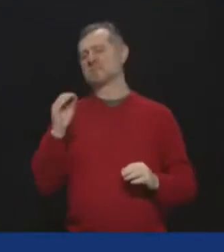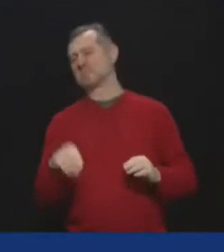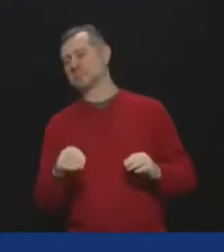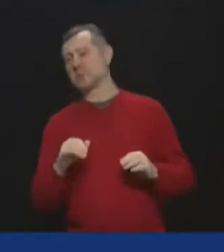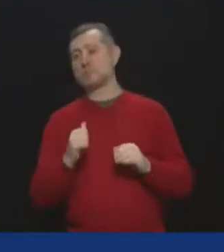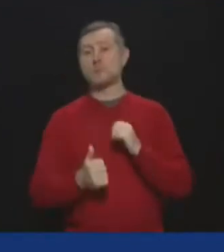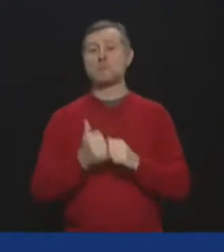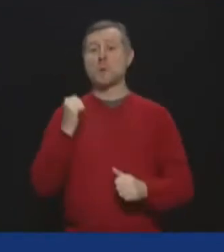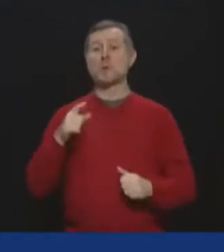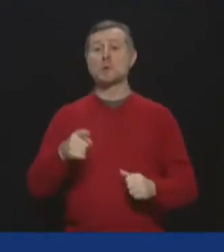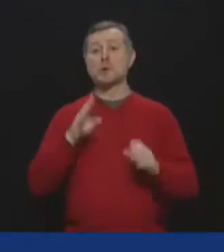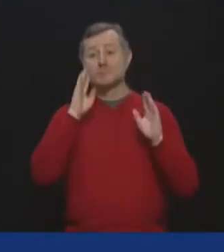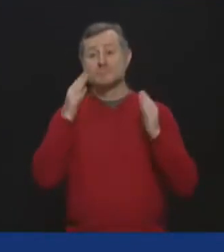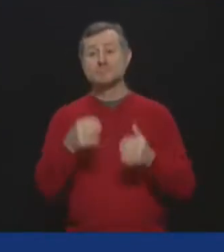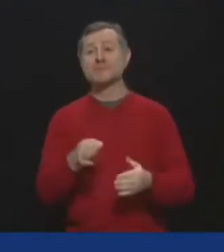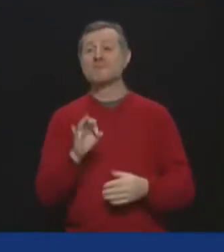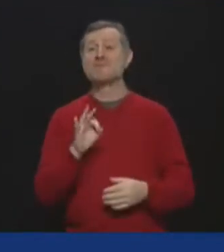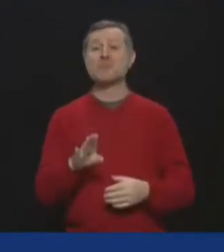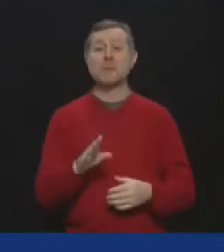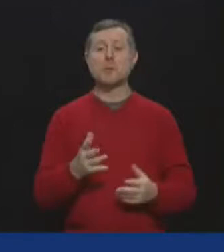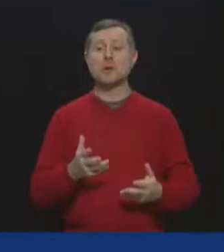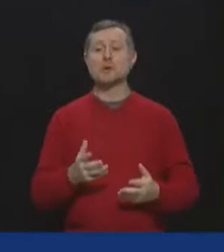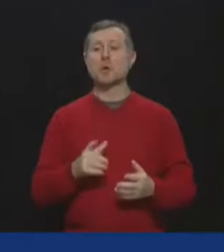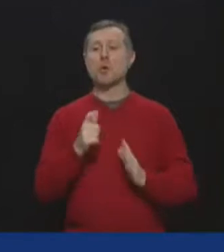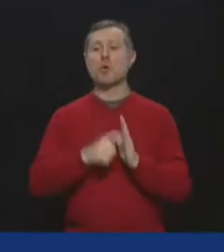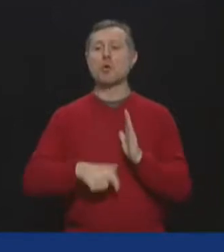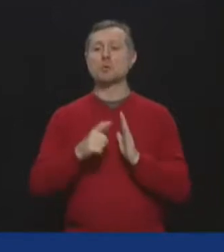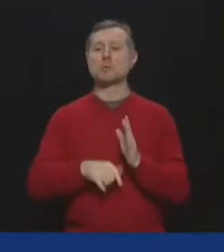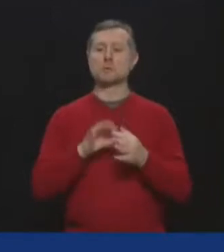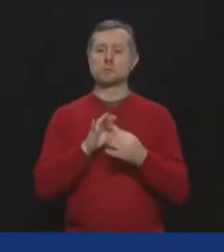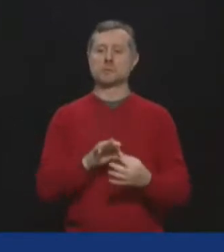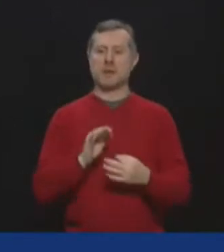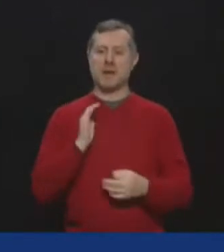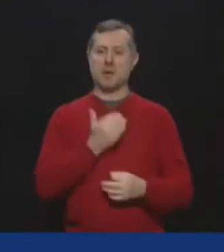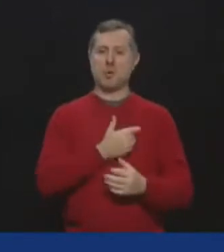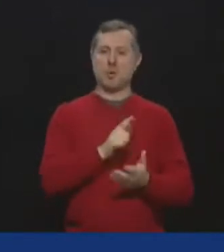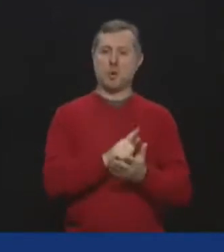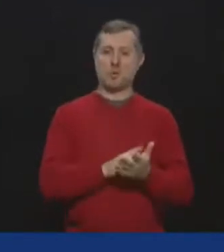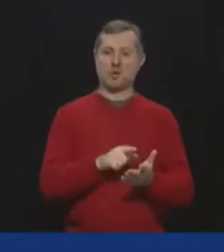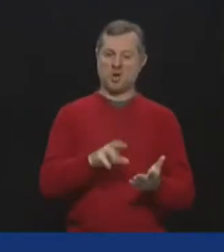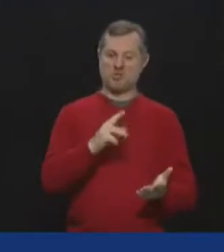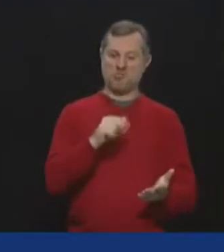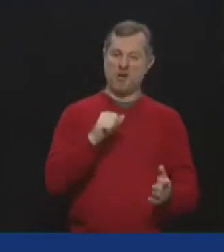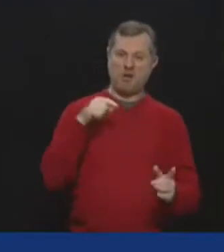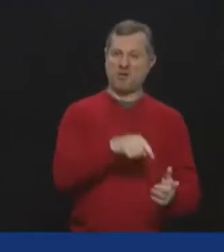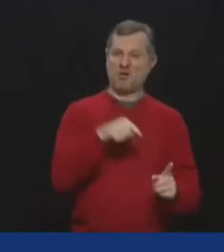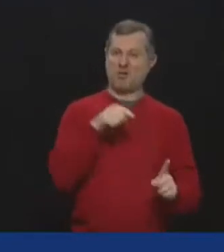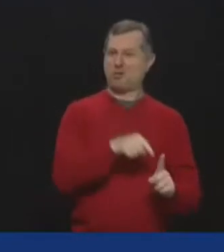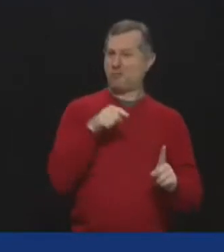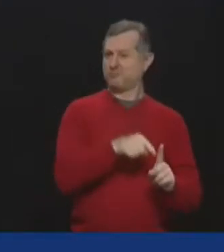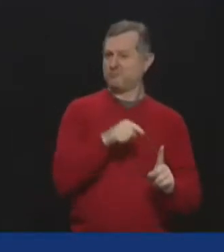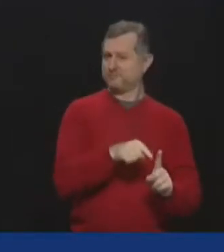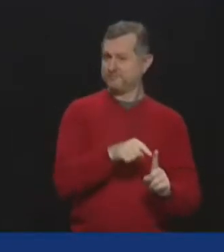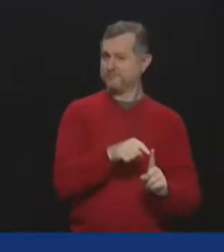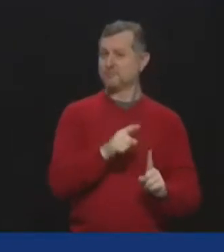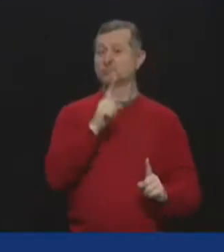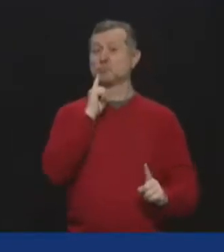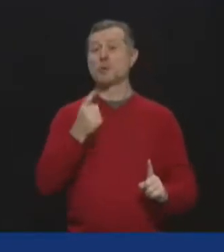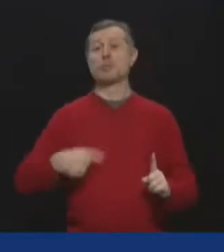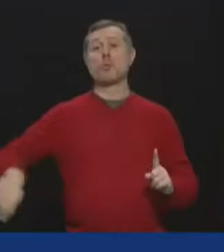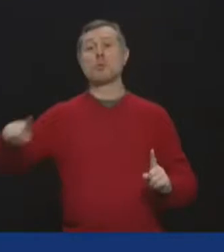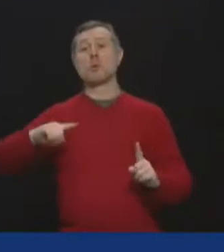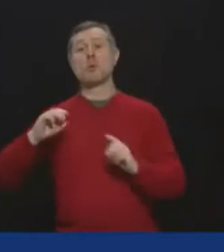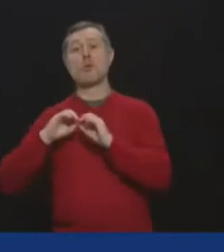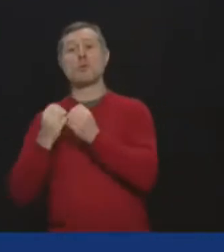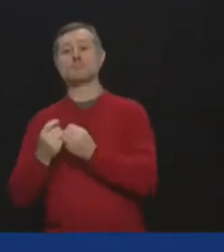engagement on Facebook were articles about our very own Reproductive Health Act. And they are from anti-choice news sources